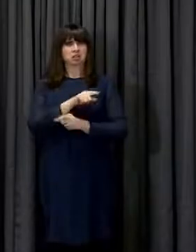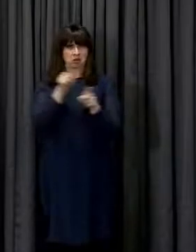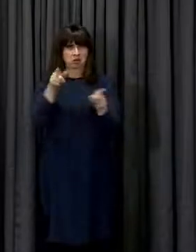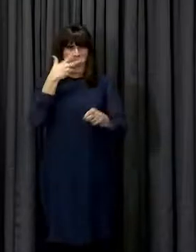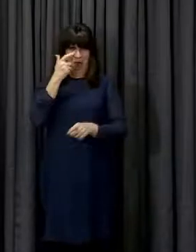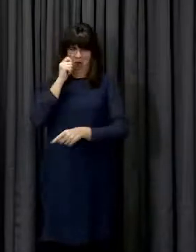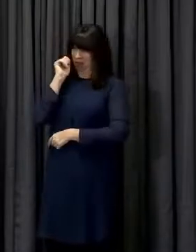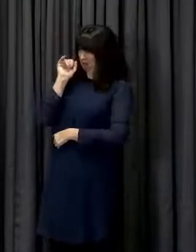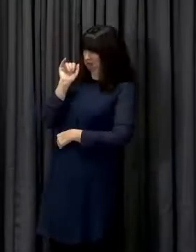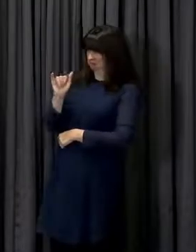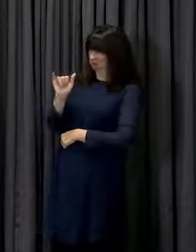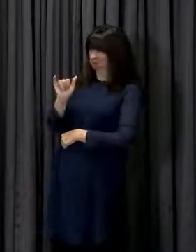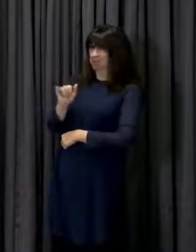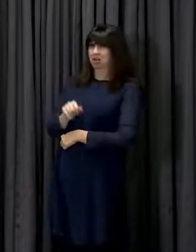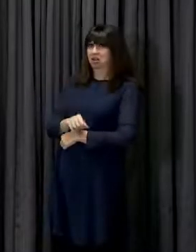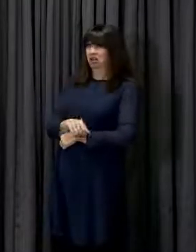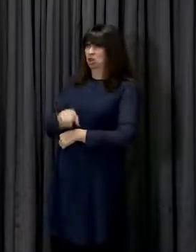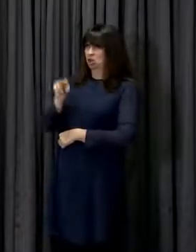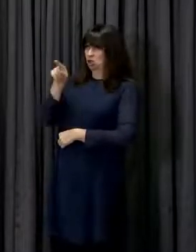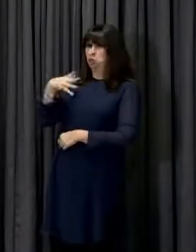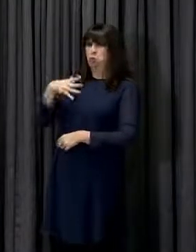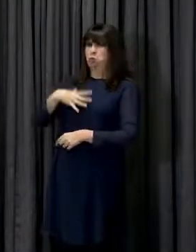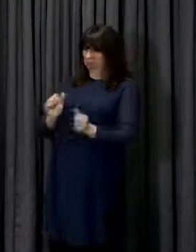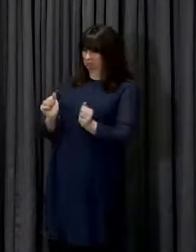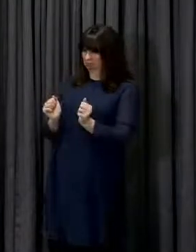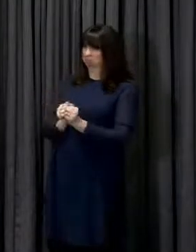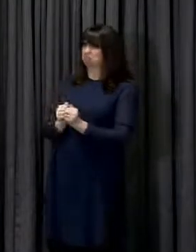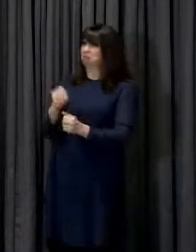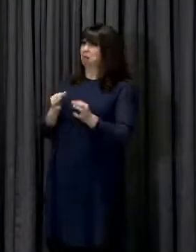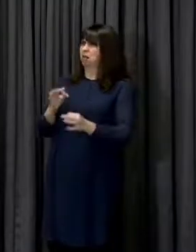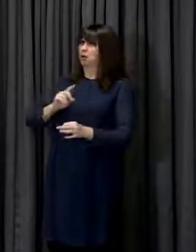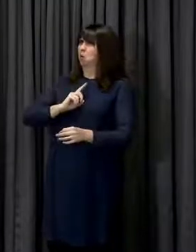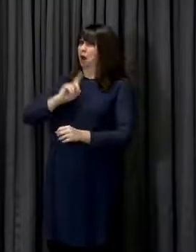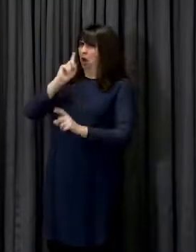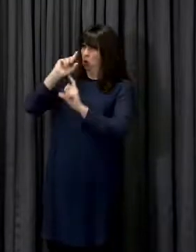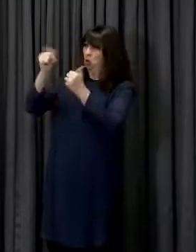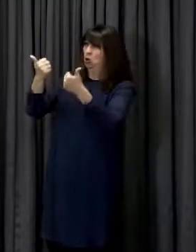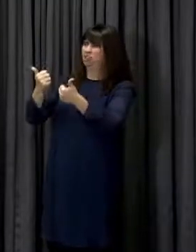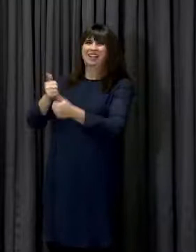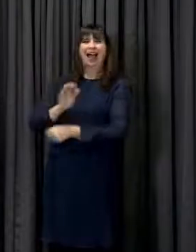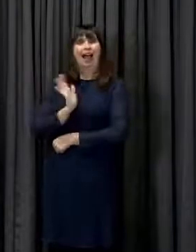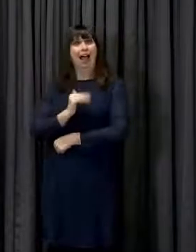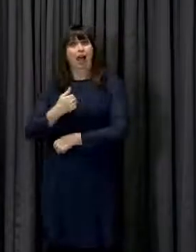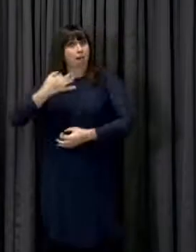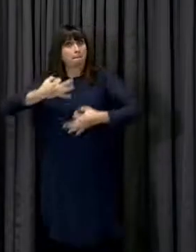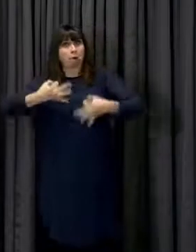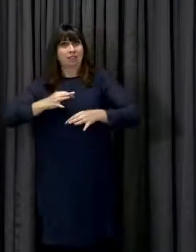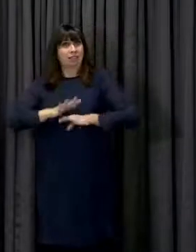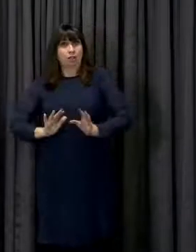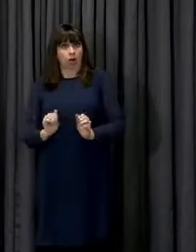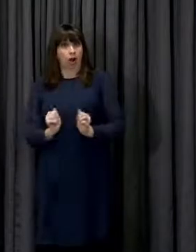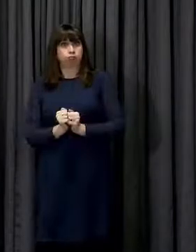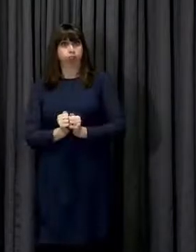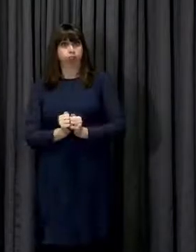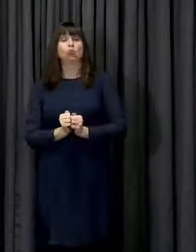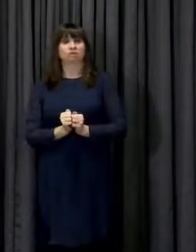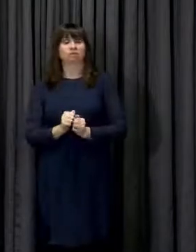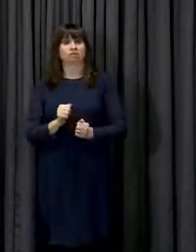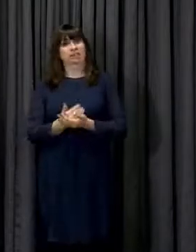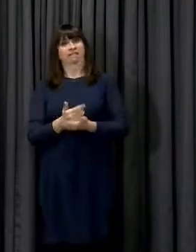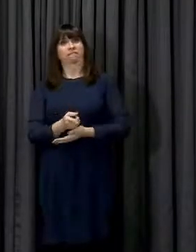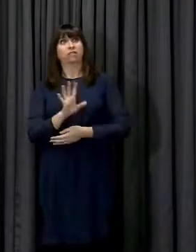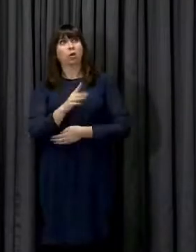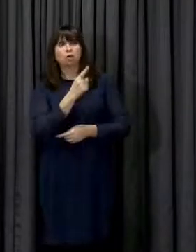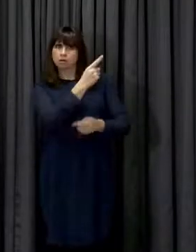that was in their interests rather than an independent, objective assessment process. So it's really important to restate an